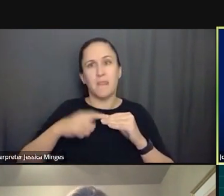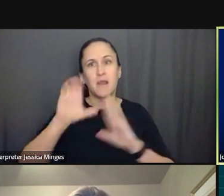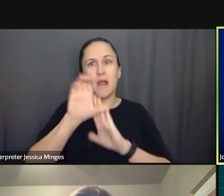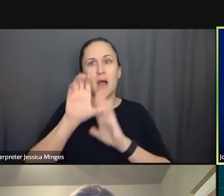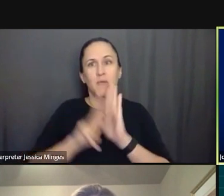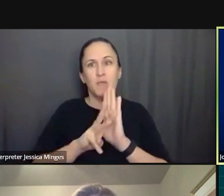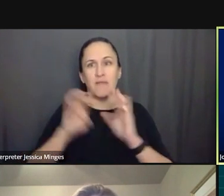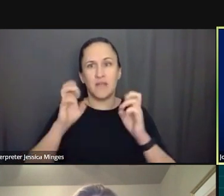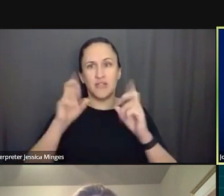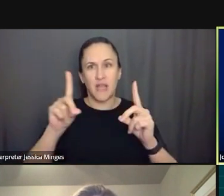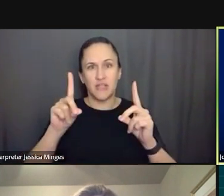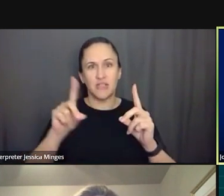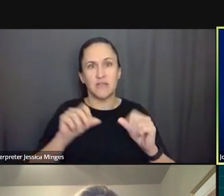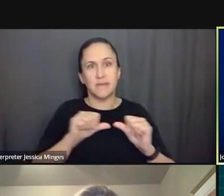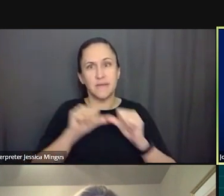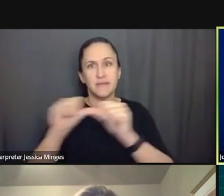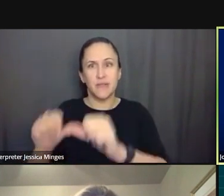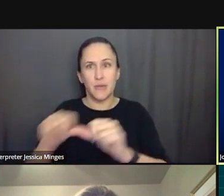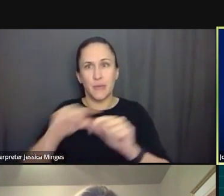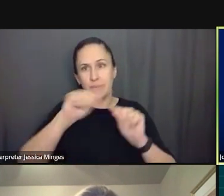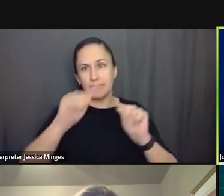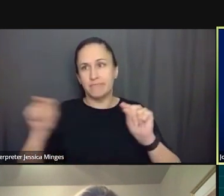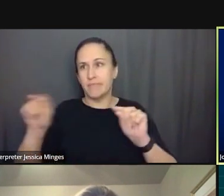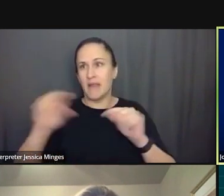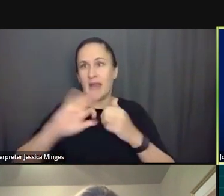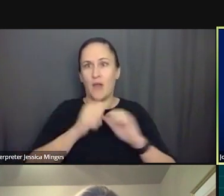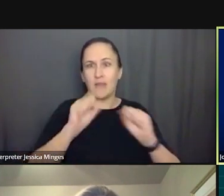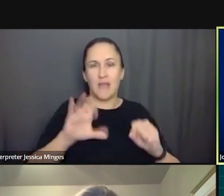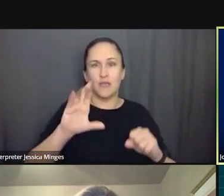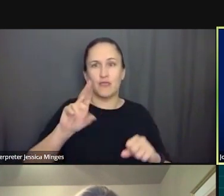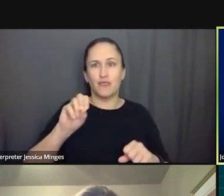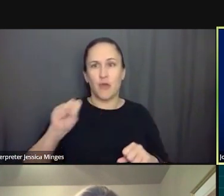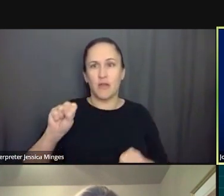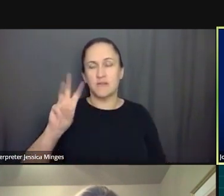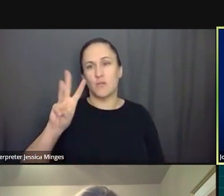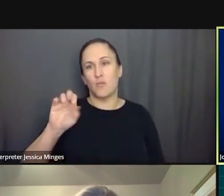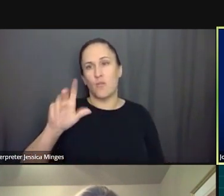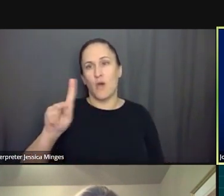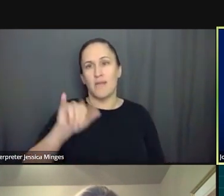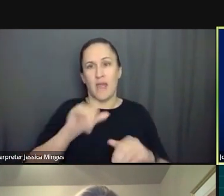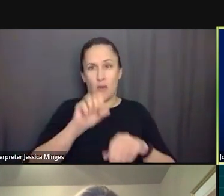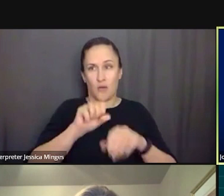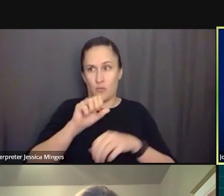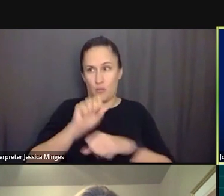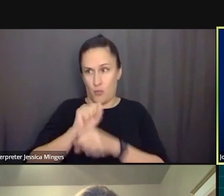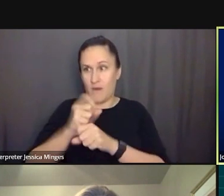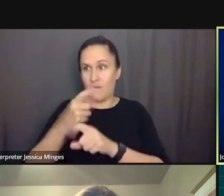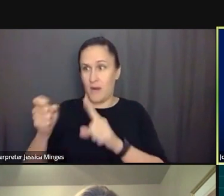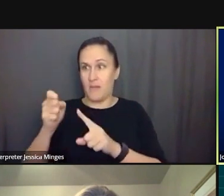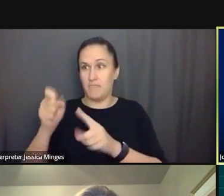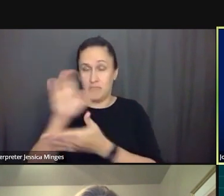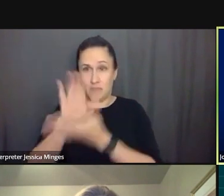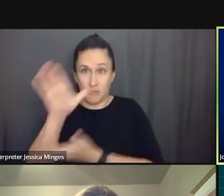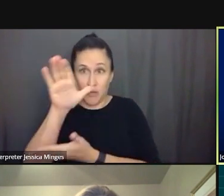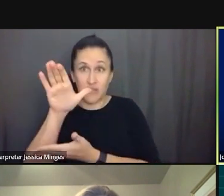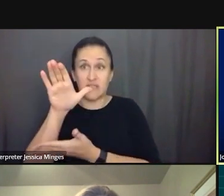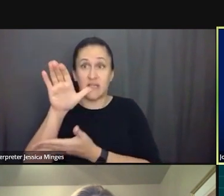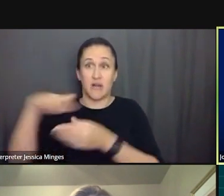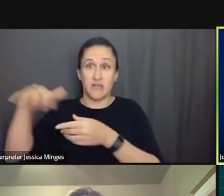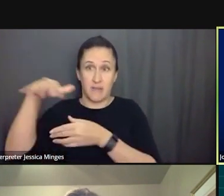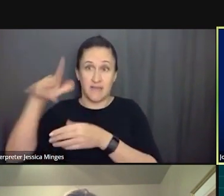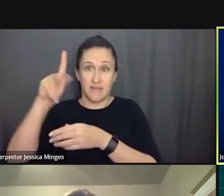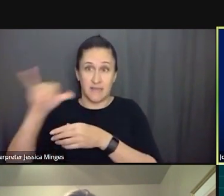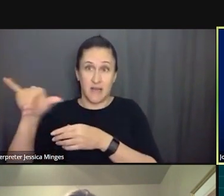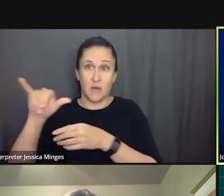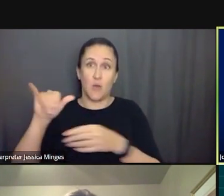education continuum and thinking about, are there ways to crosswalk the work that's happening in the post-secondary space in Kentucky with the work that is taking place